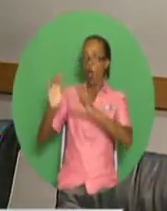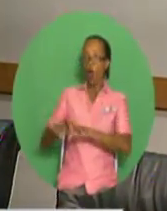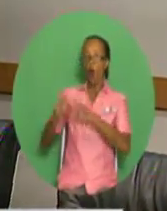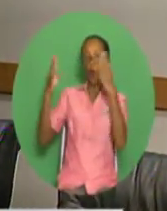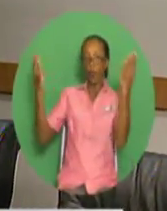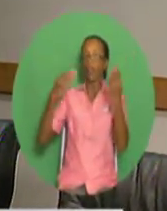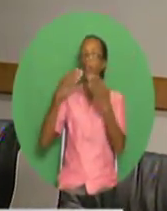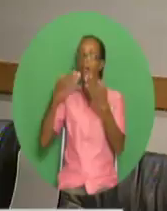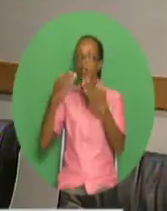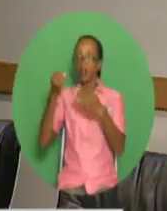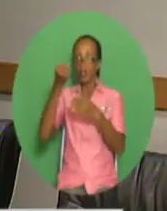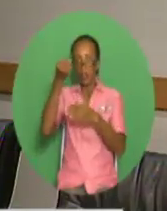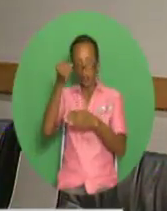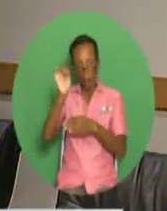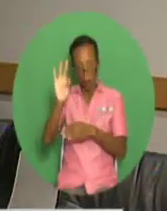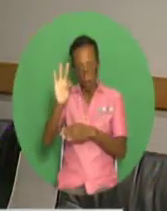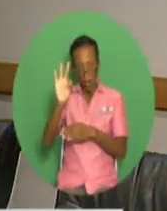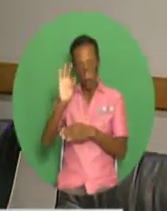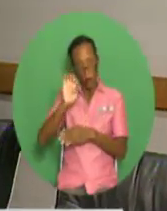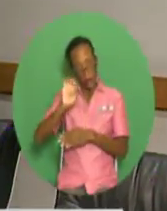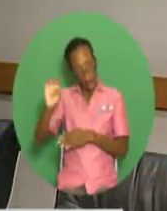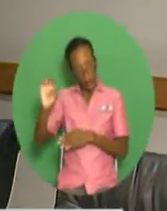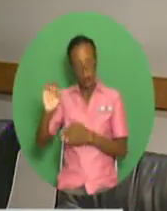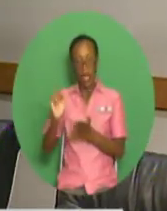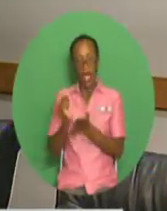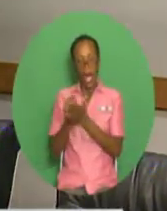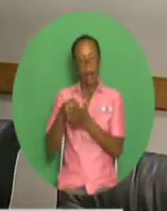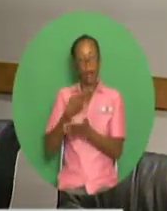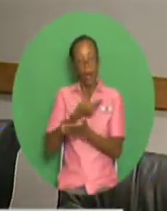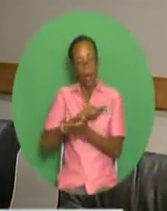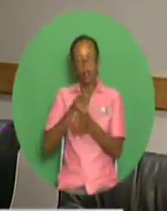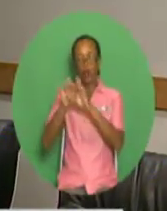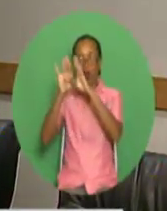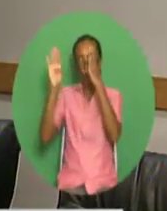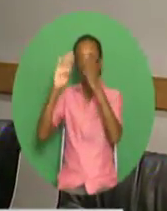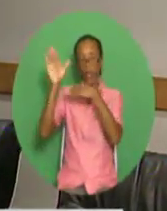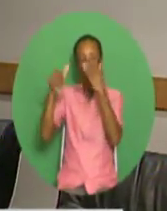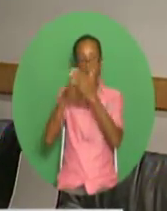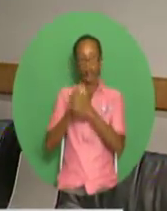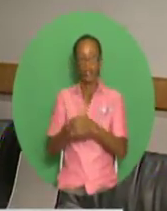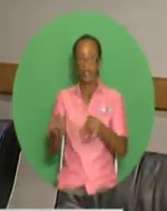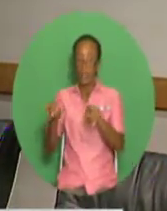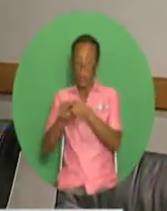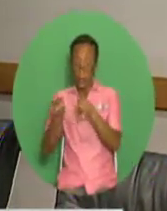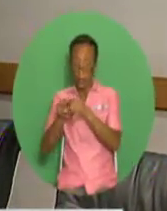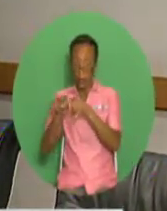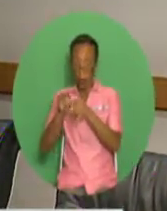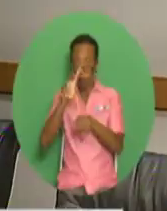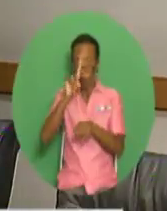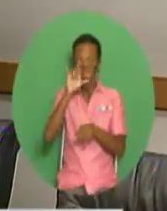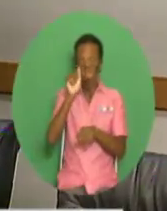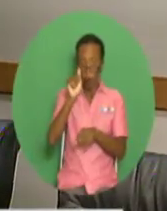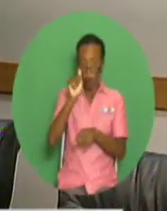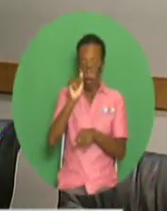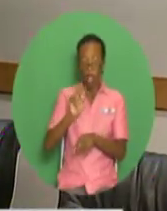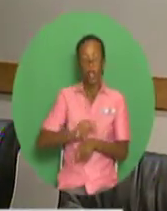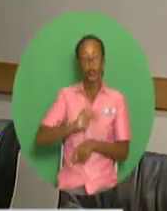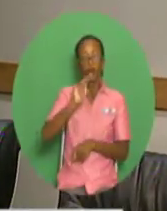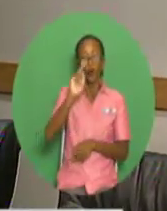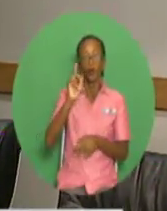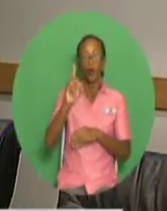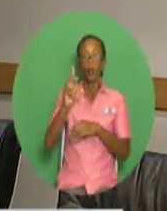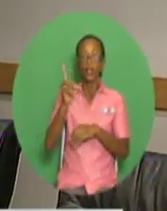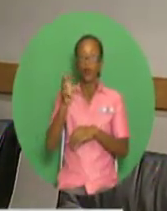Fernando for alleviating that. Madam Speaker, the same ground that Couva North was talking about, the Diego Martin Recreation